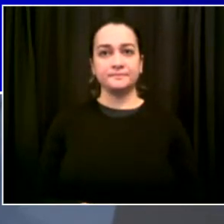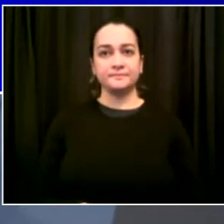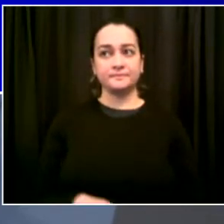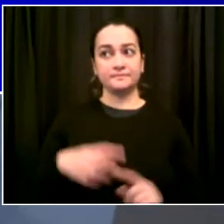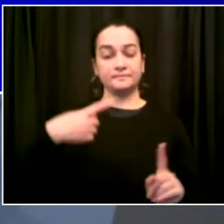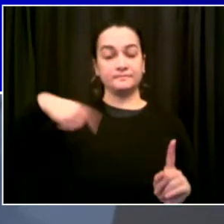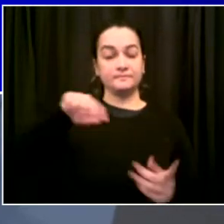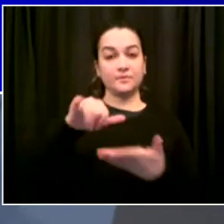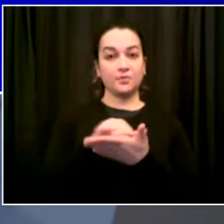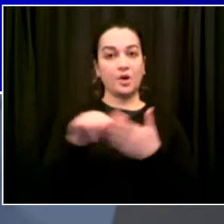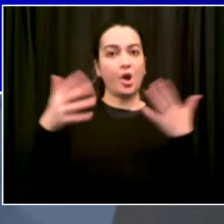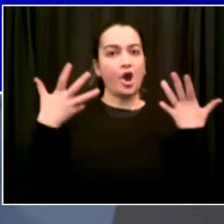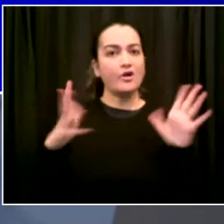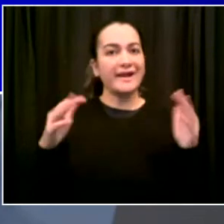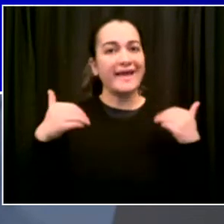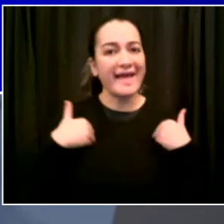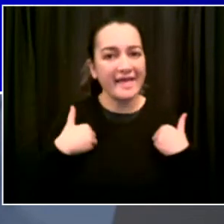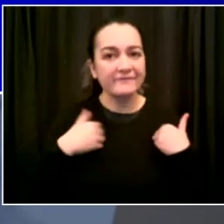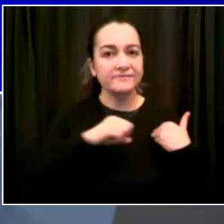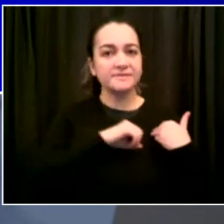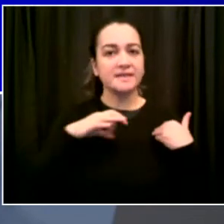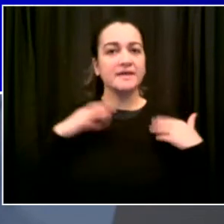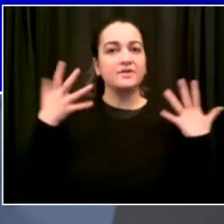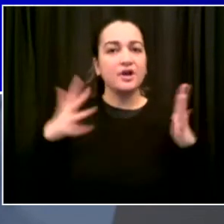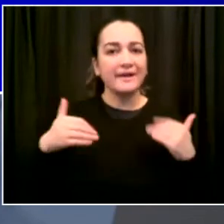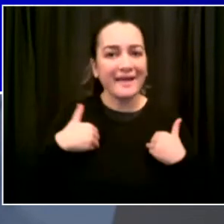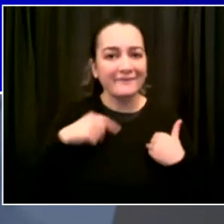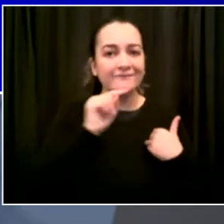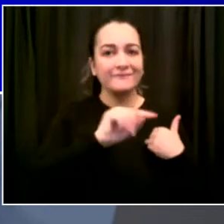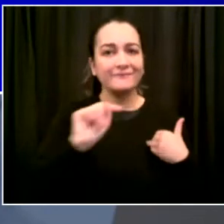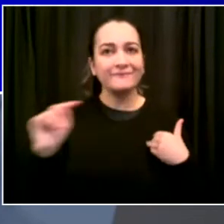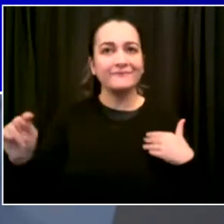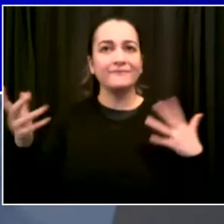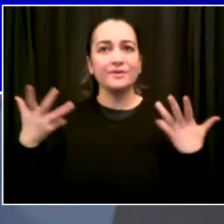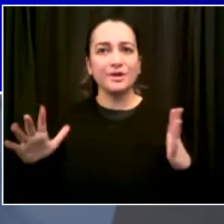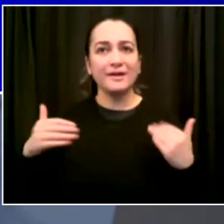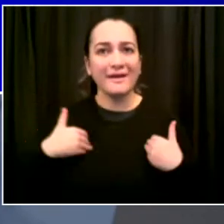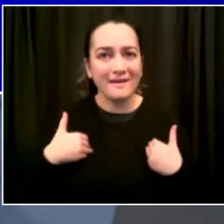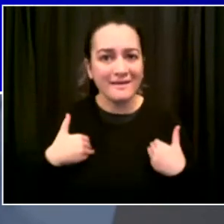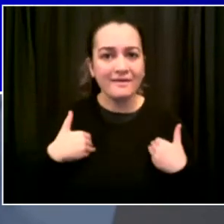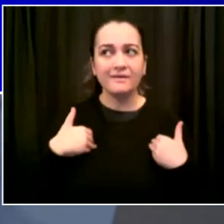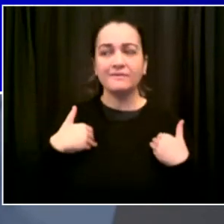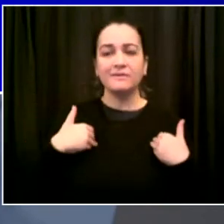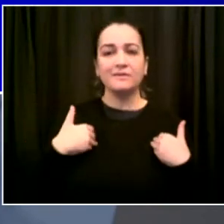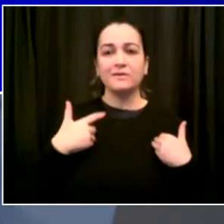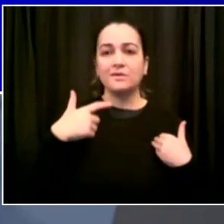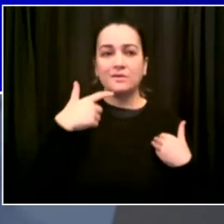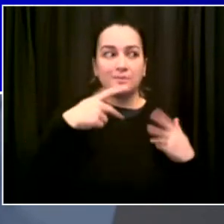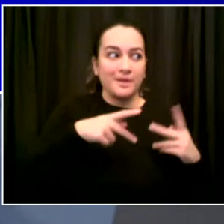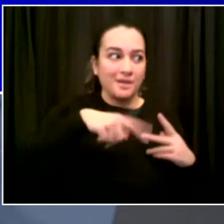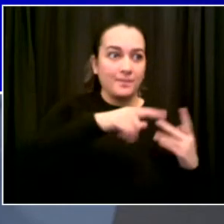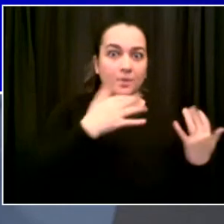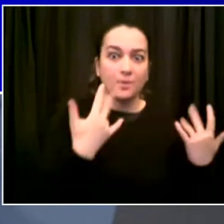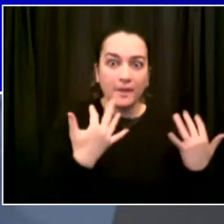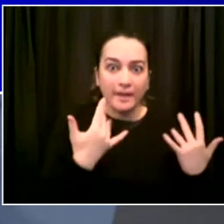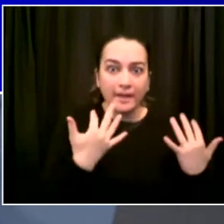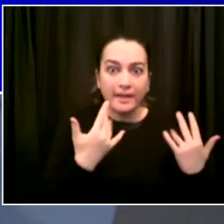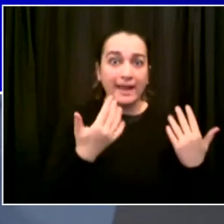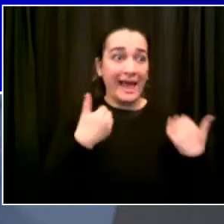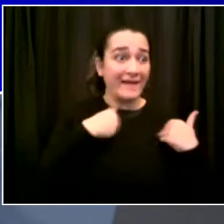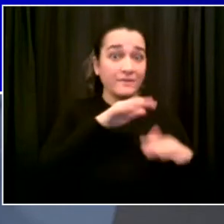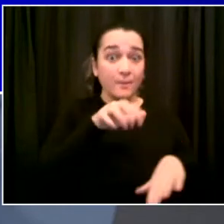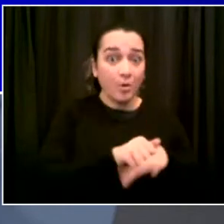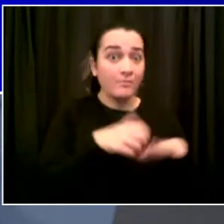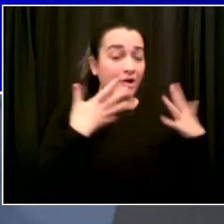to supply right now, the status quo in this country is broken. We need to do something different, and we need to do something different right away. Okay,